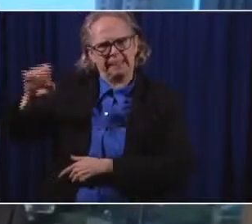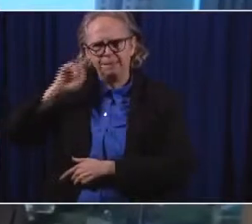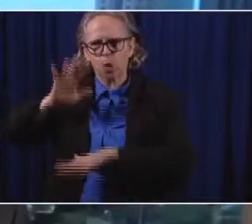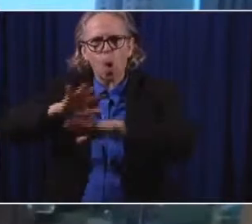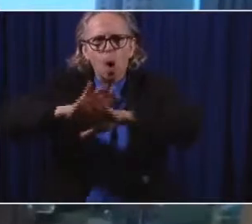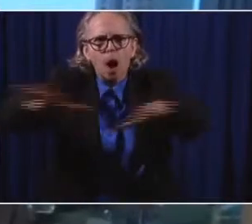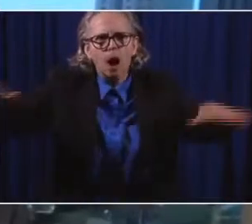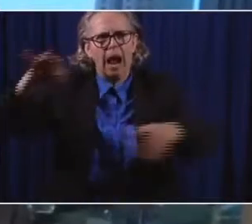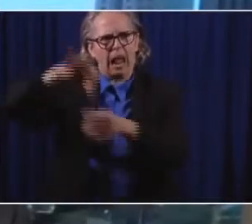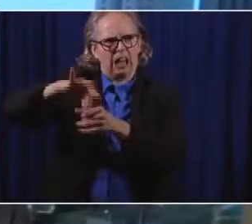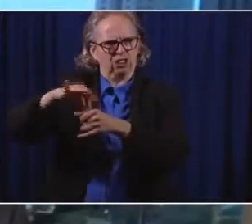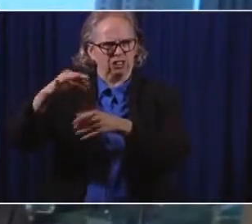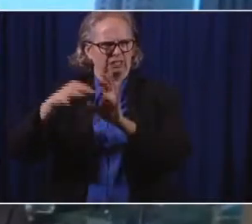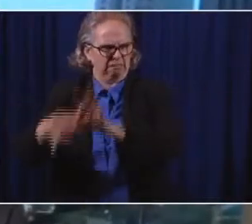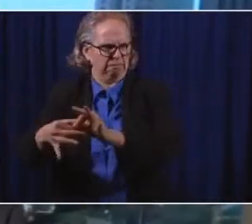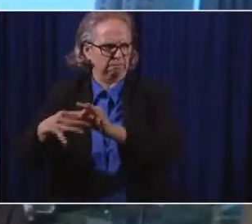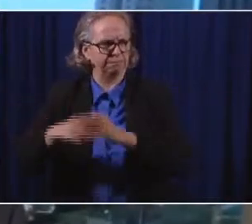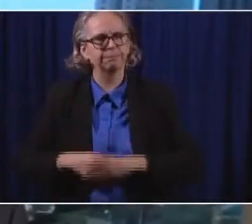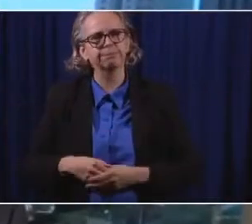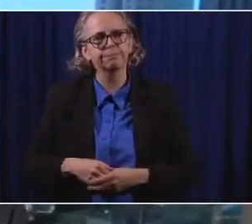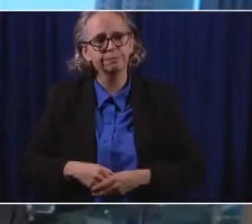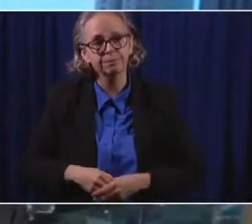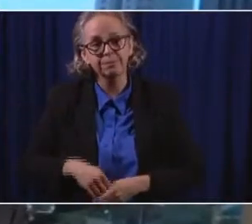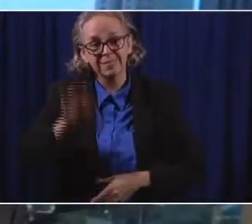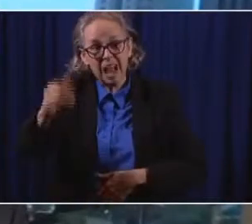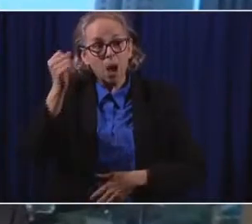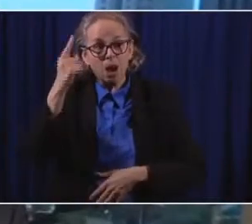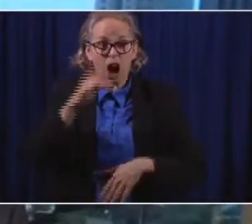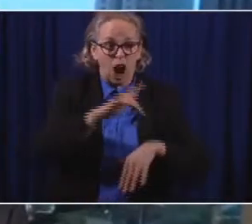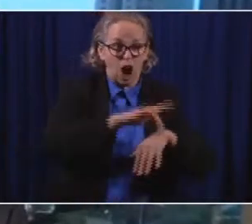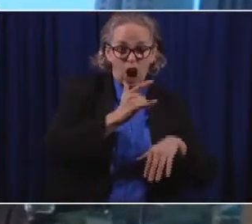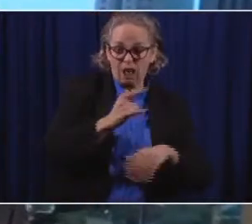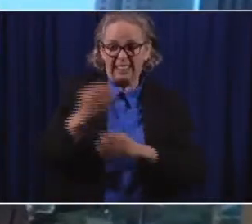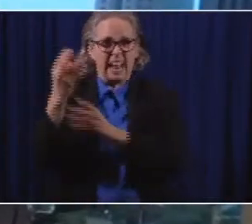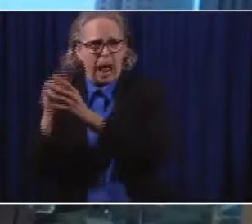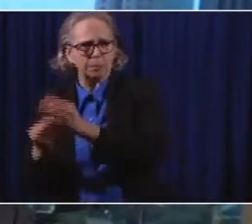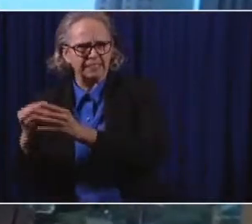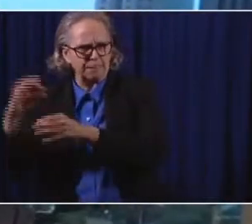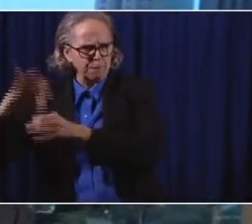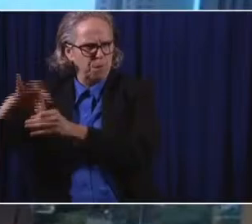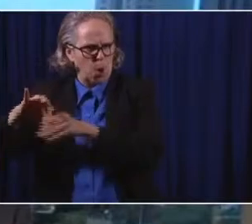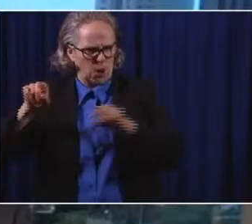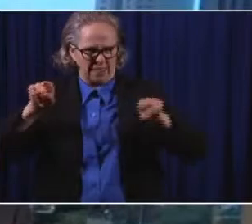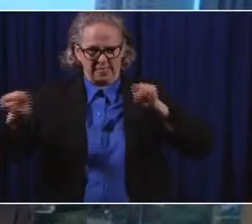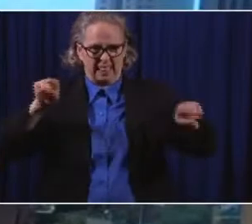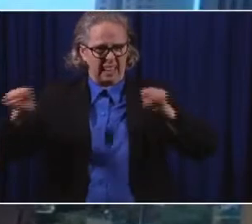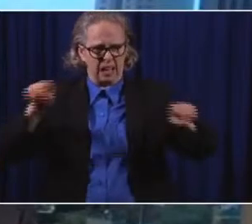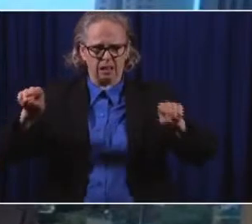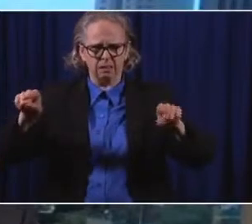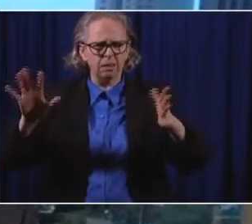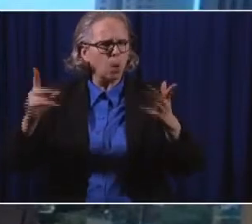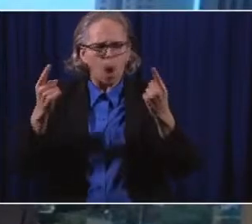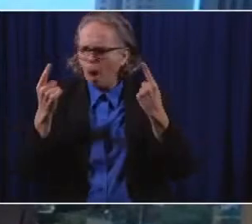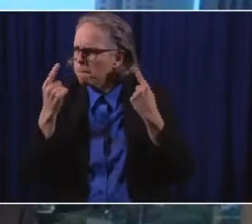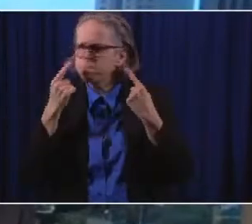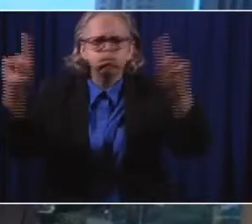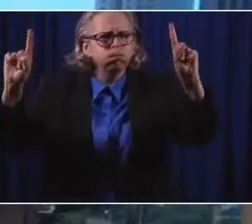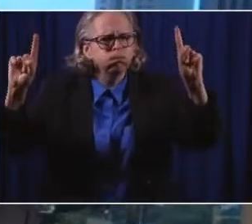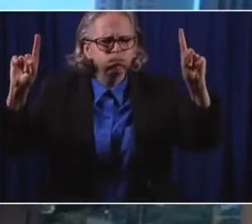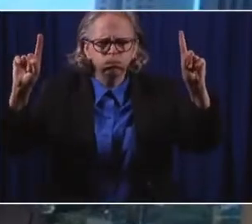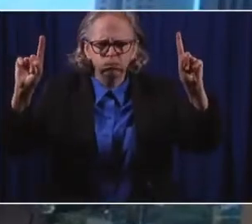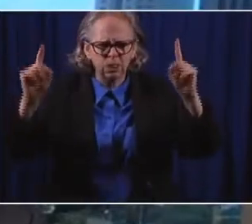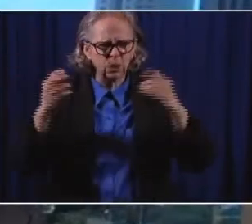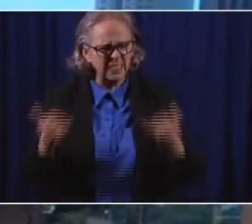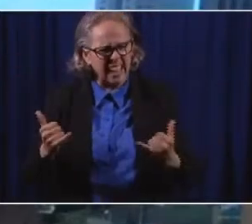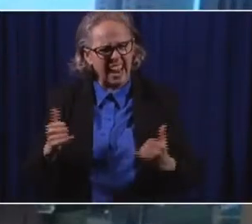maximize early and absentee voting. That's been a humongous success, Governor. And I actually have new numbers to report. As of today,